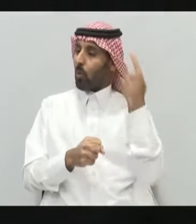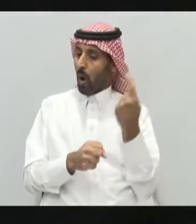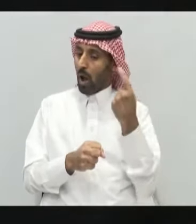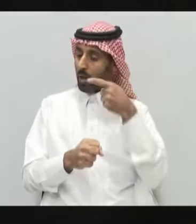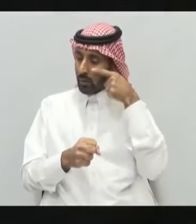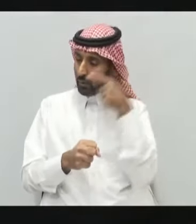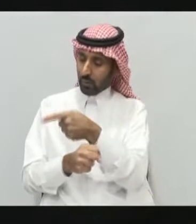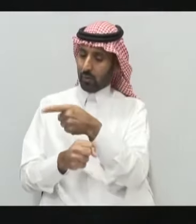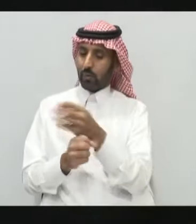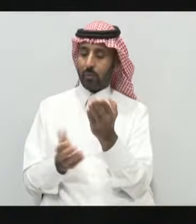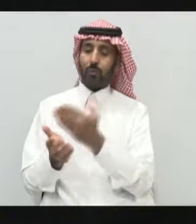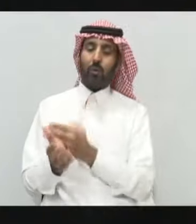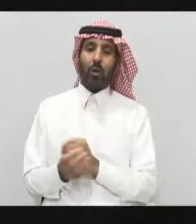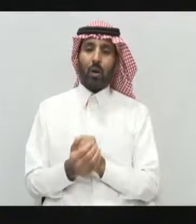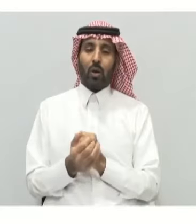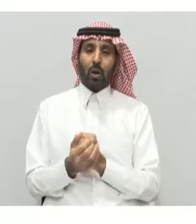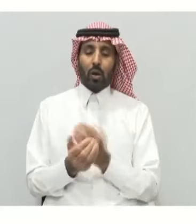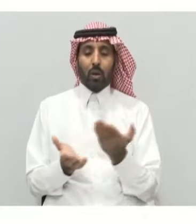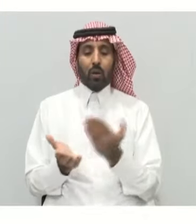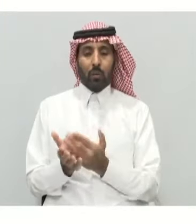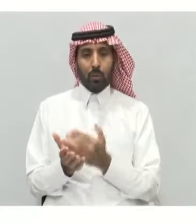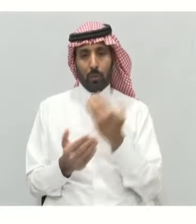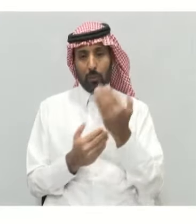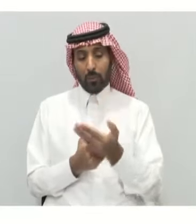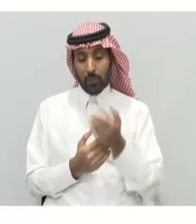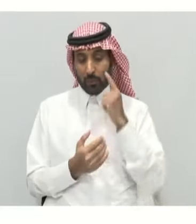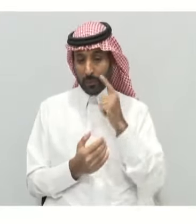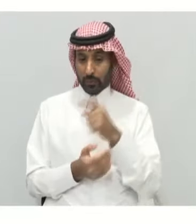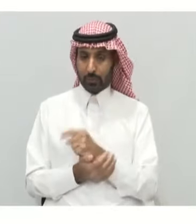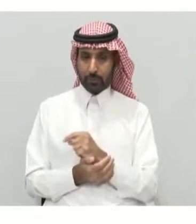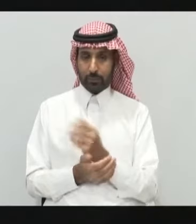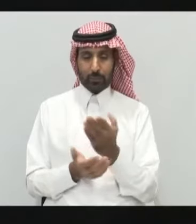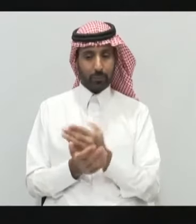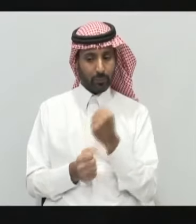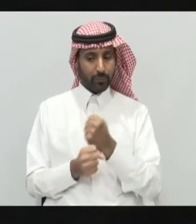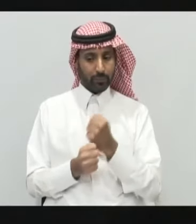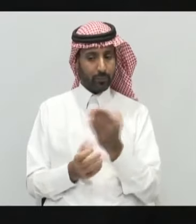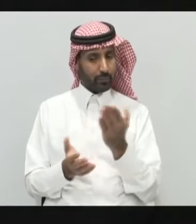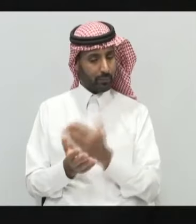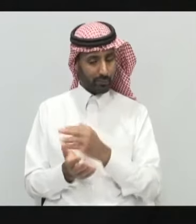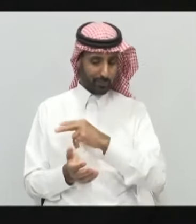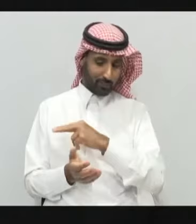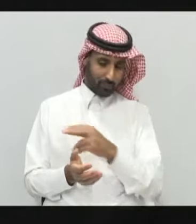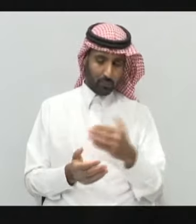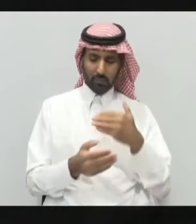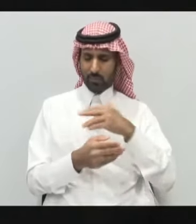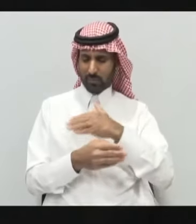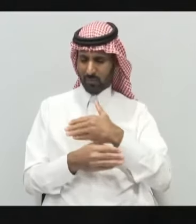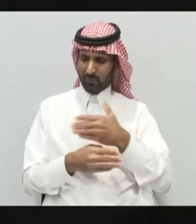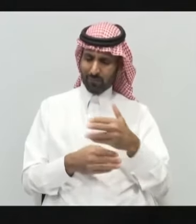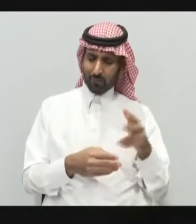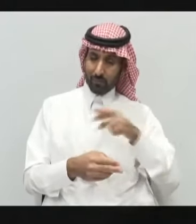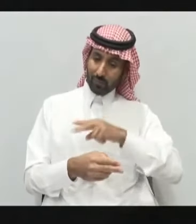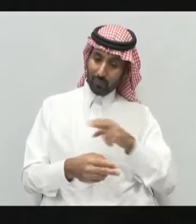third person in he or she. We have another type of verbs. We call them irregular verb that do